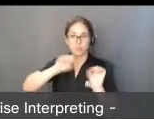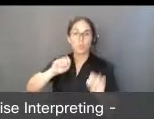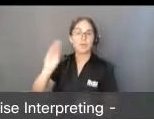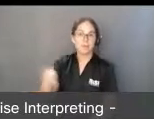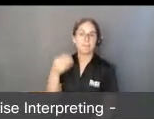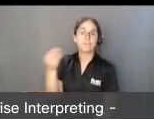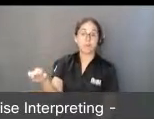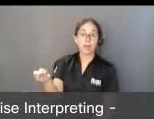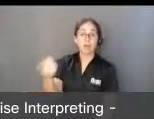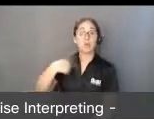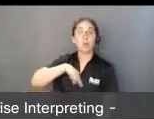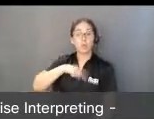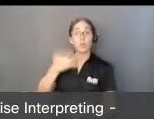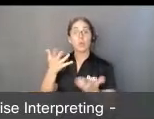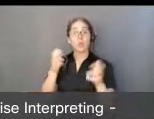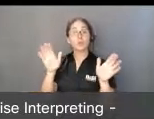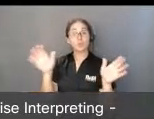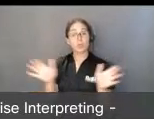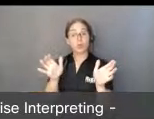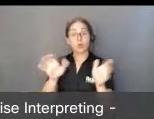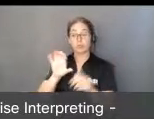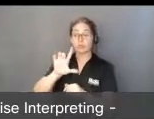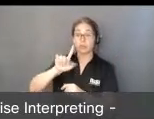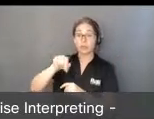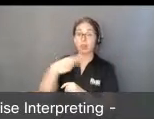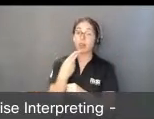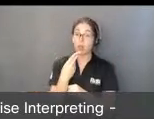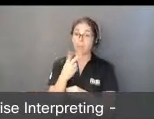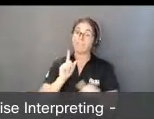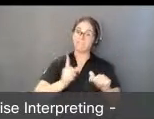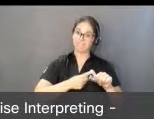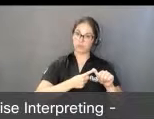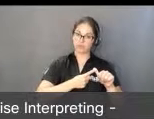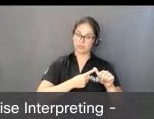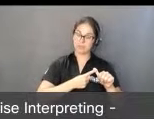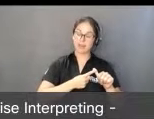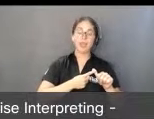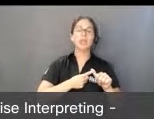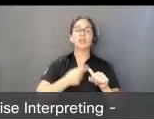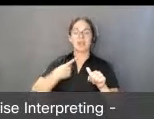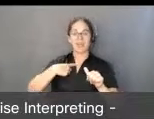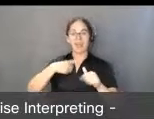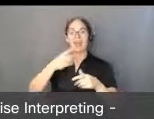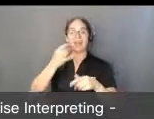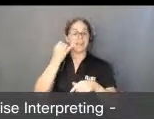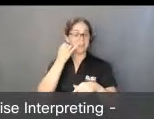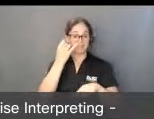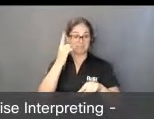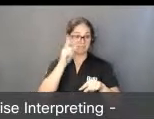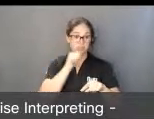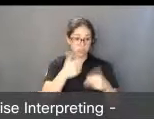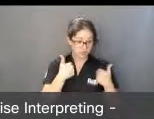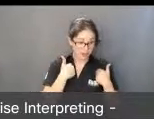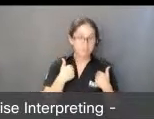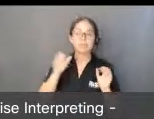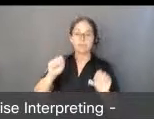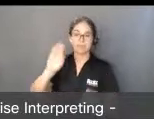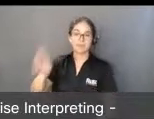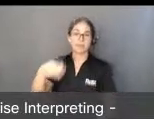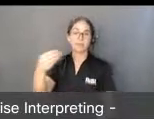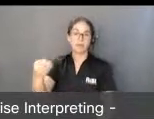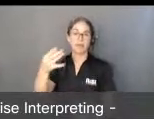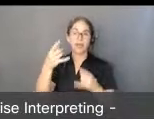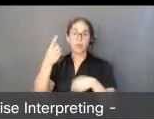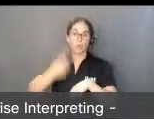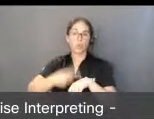cloth face coverings first, and we can rely upon the disposables. Okay, great, thank you. And